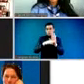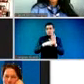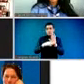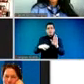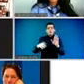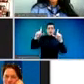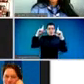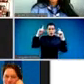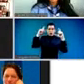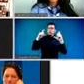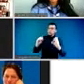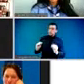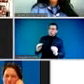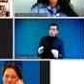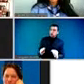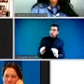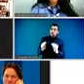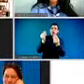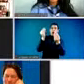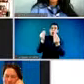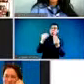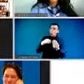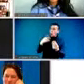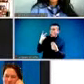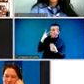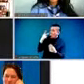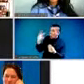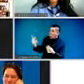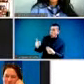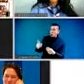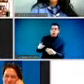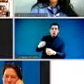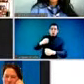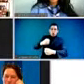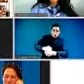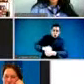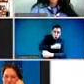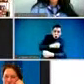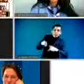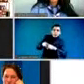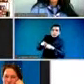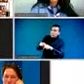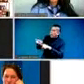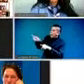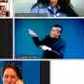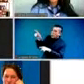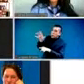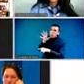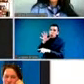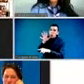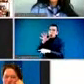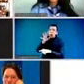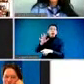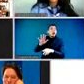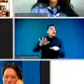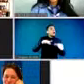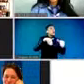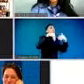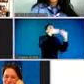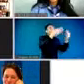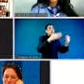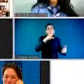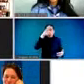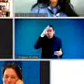play football, or the boys are made to look masculine and in charge of everything all the time, I think that